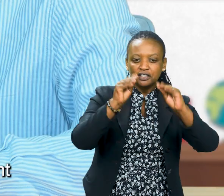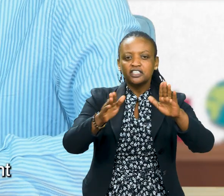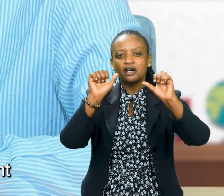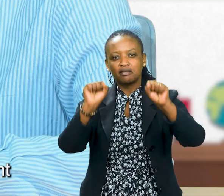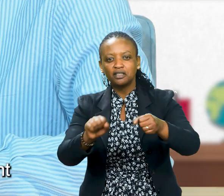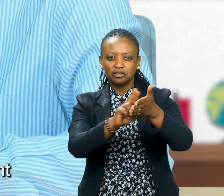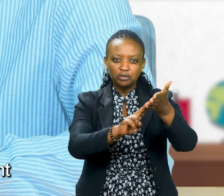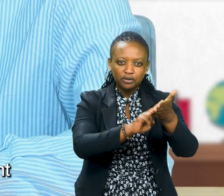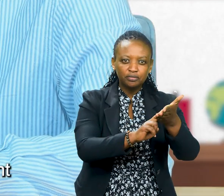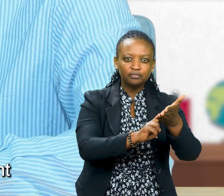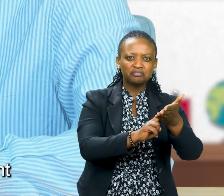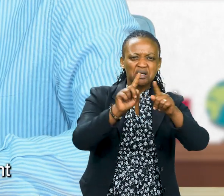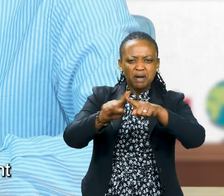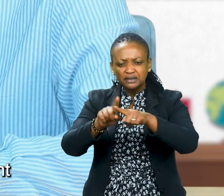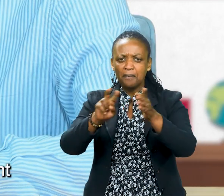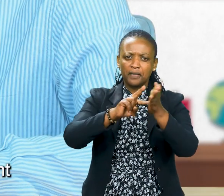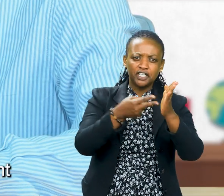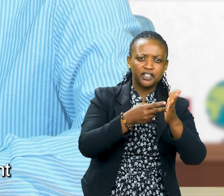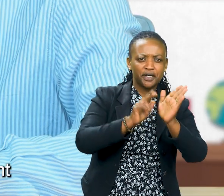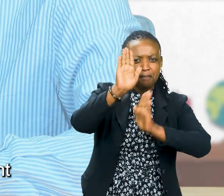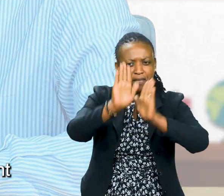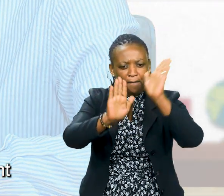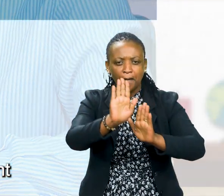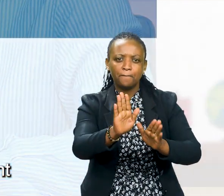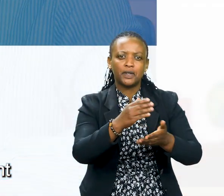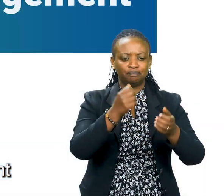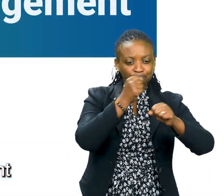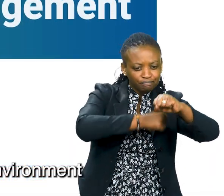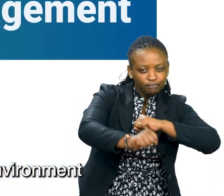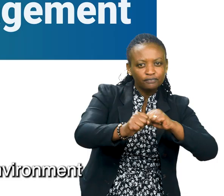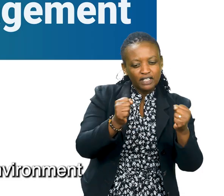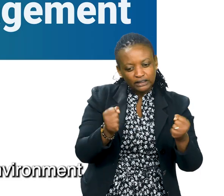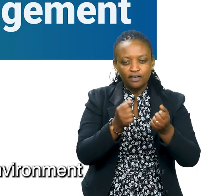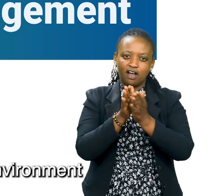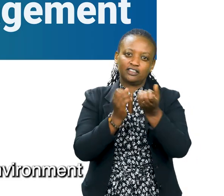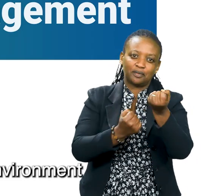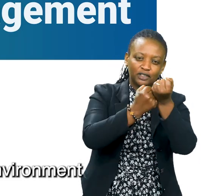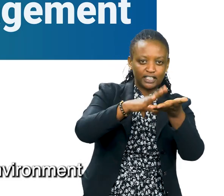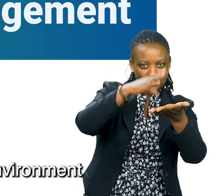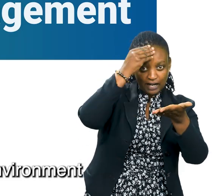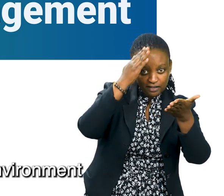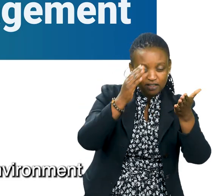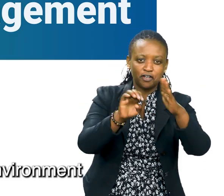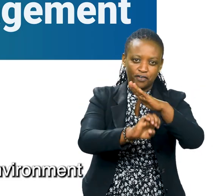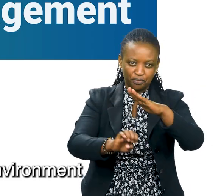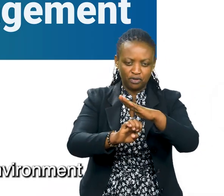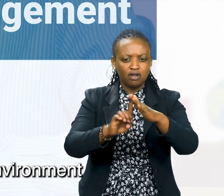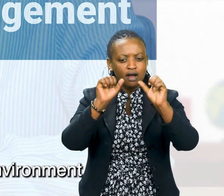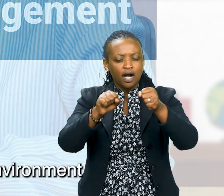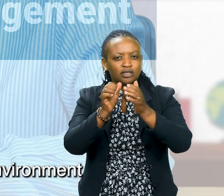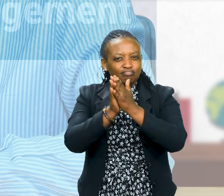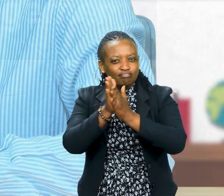introduction, a teacher can apply multiple means of engagement by creating safe and supportive